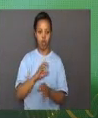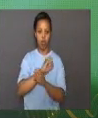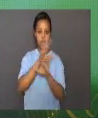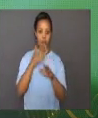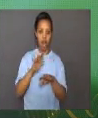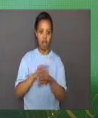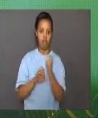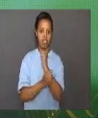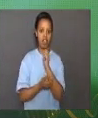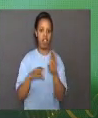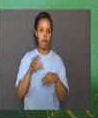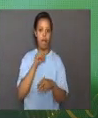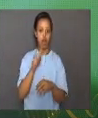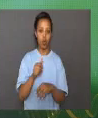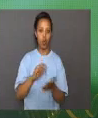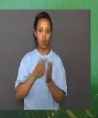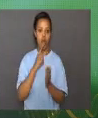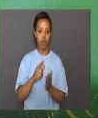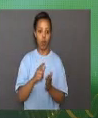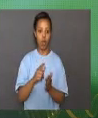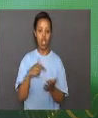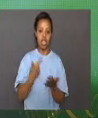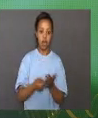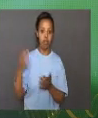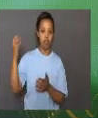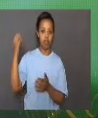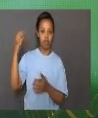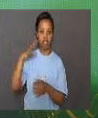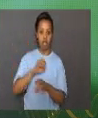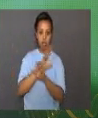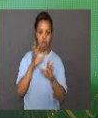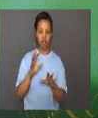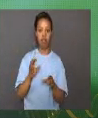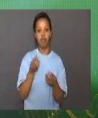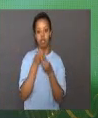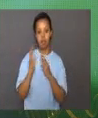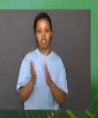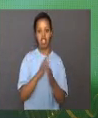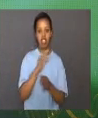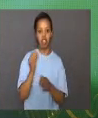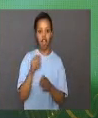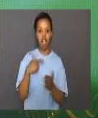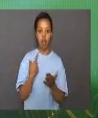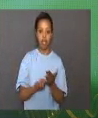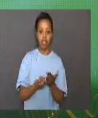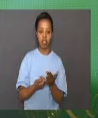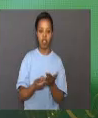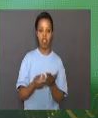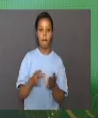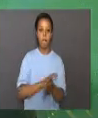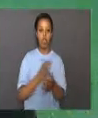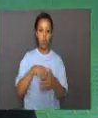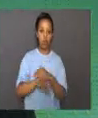in photosynthesis and locate where they take place within the